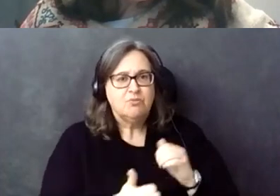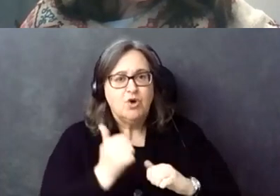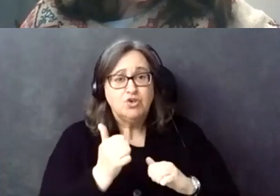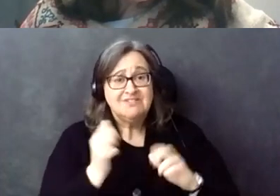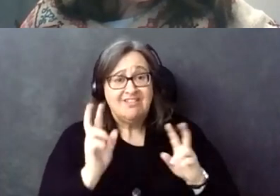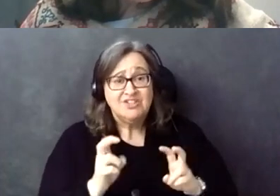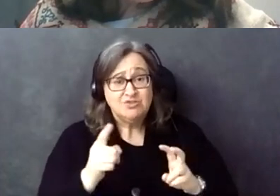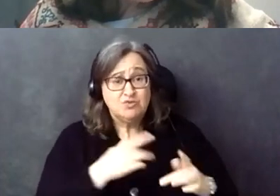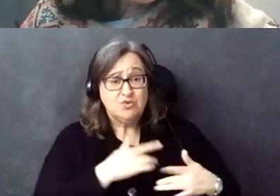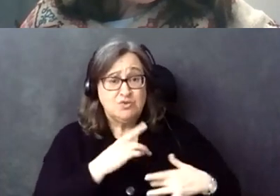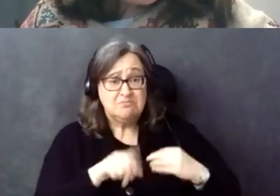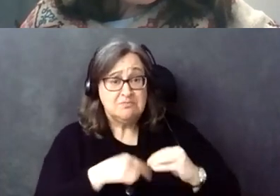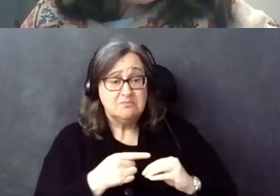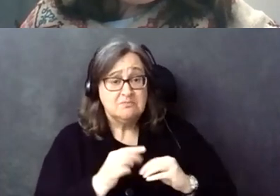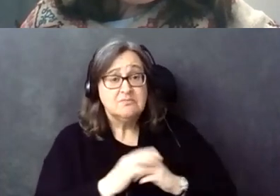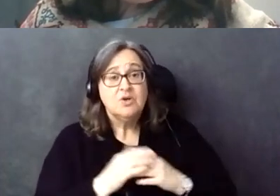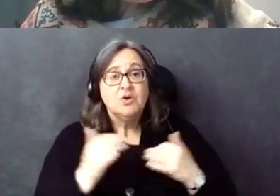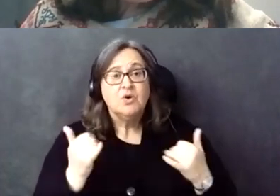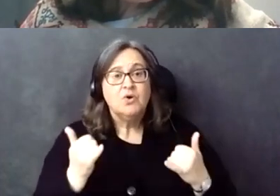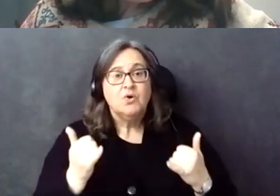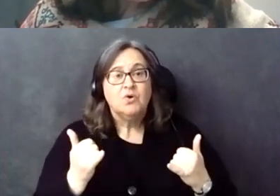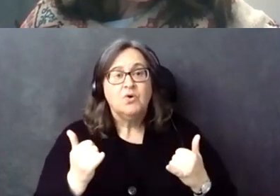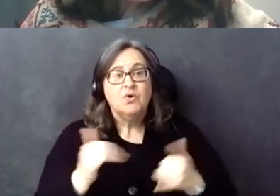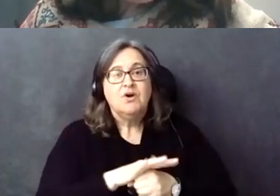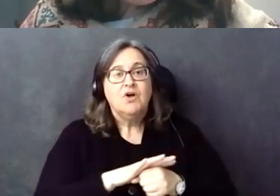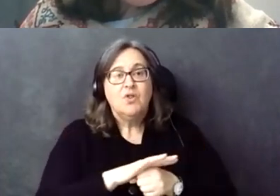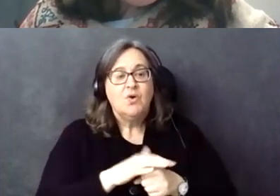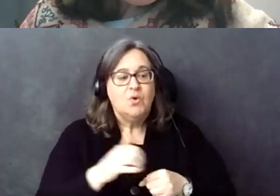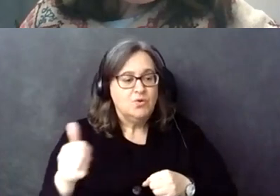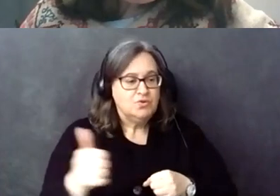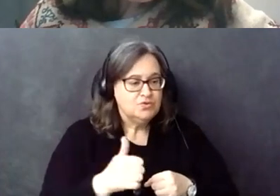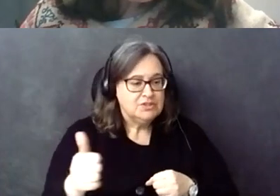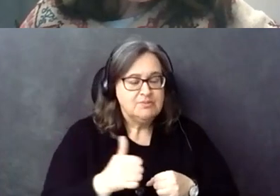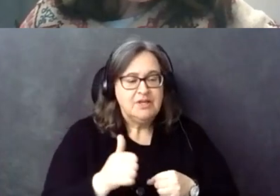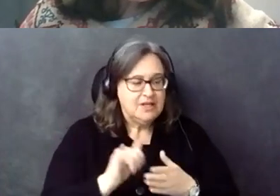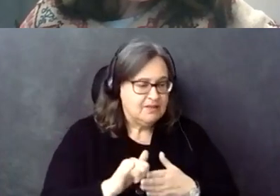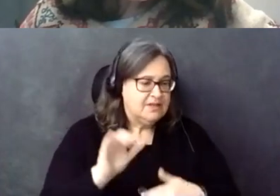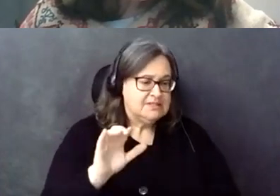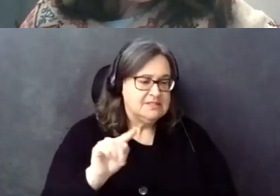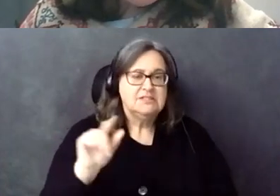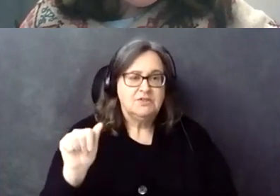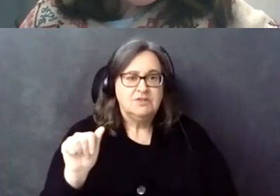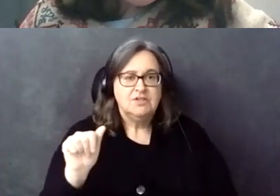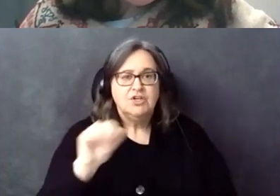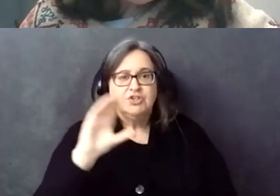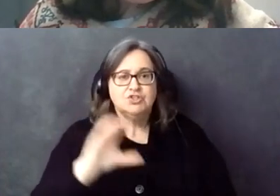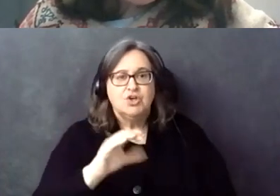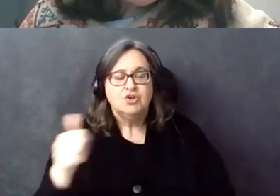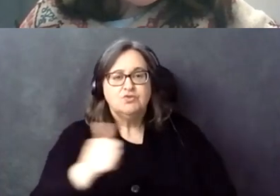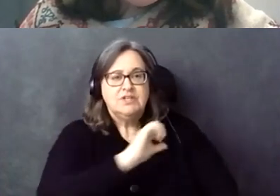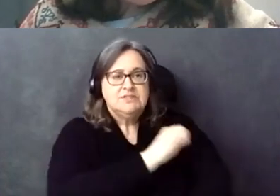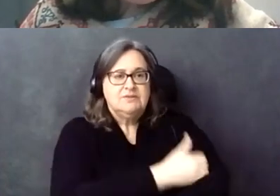you all are concerned with right now is local transportation issues, and that's CTA, Chicago Transit Authority.